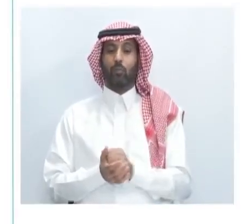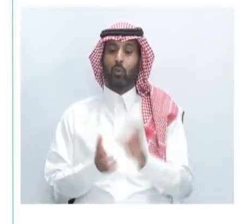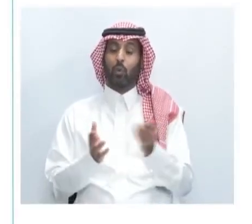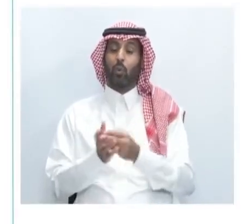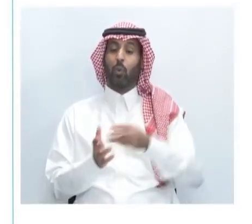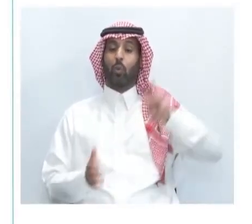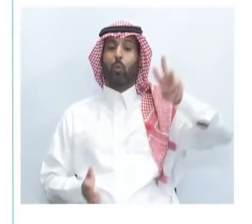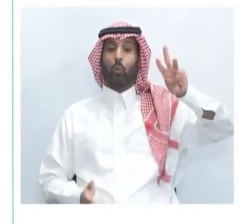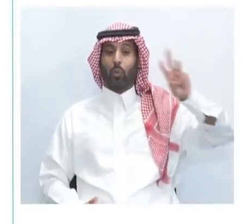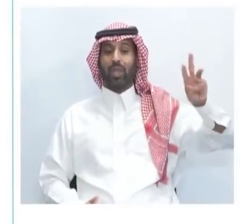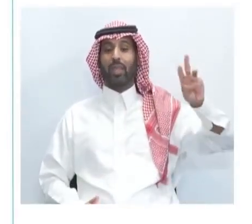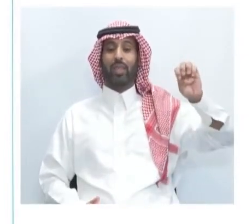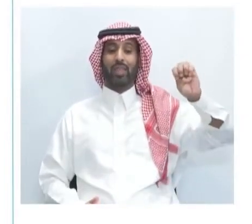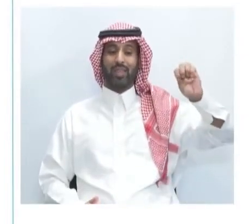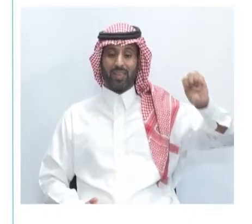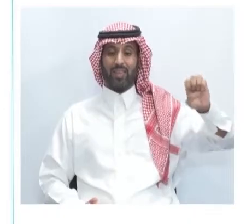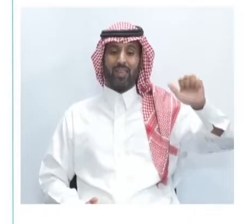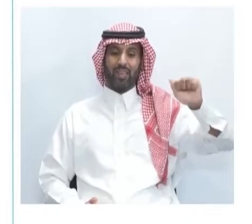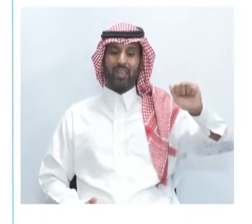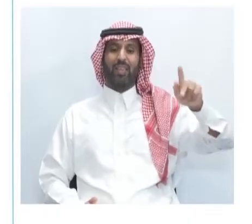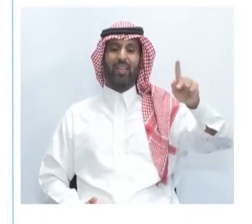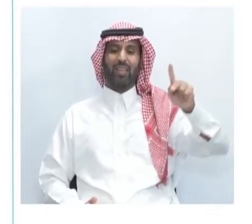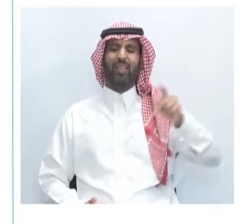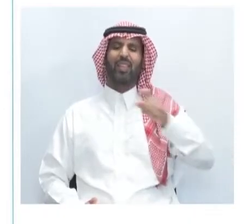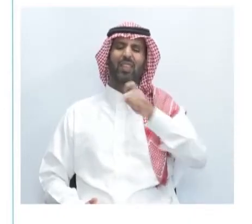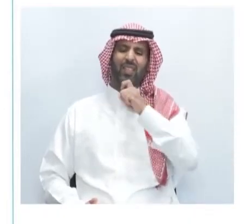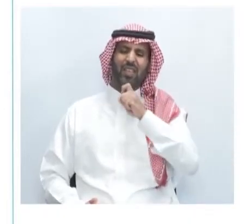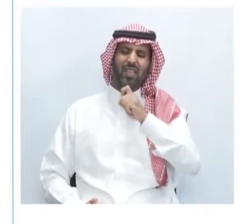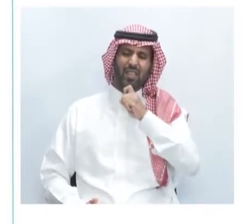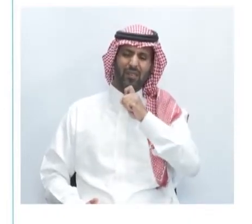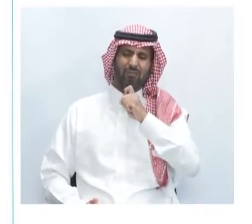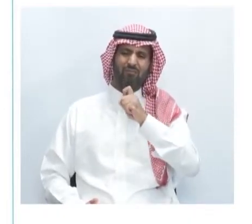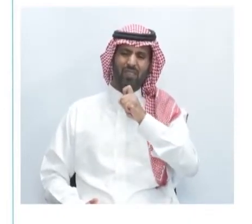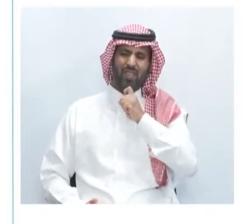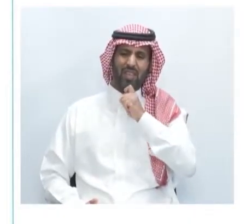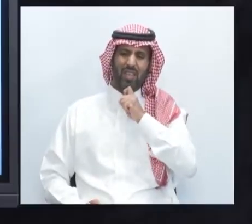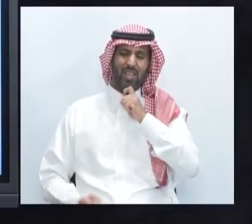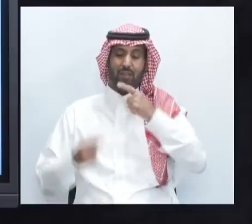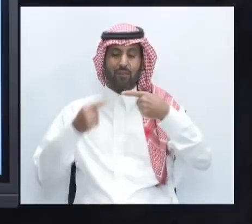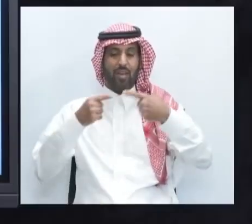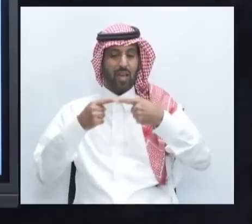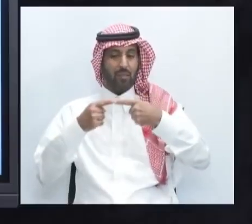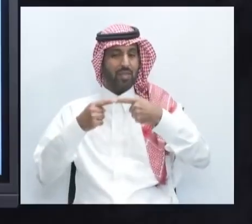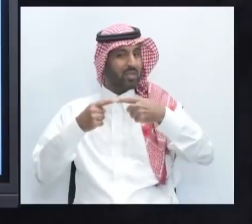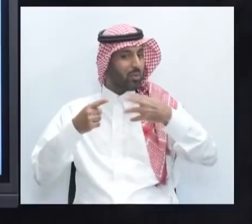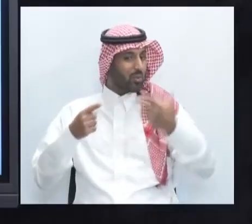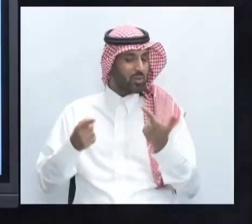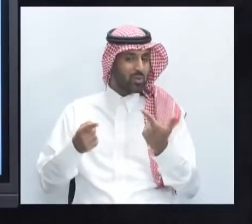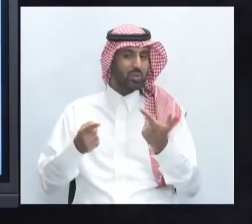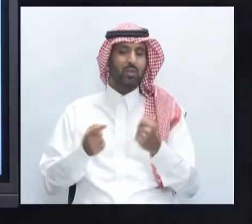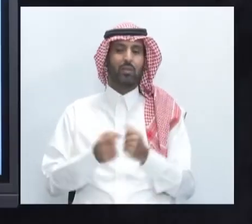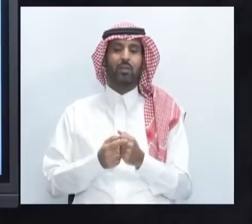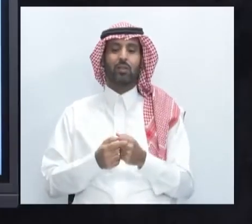we have weak. Weak. Okay, what is the opposite? What is this?